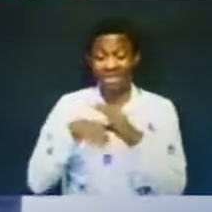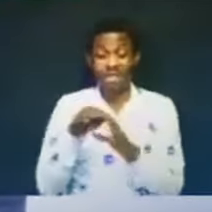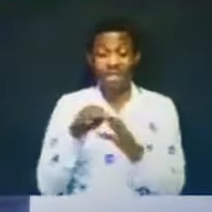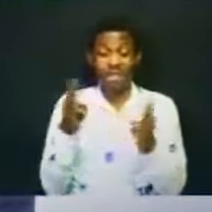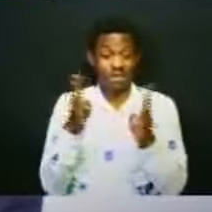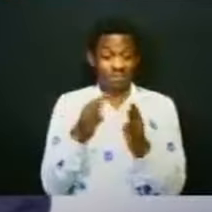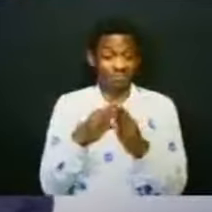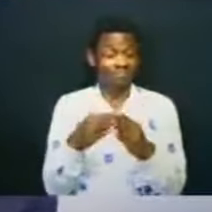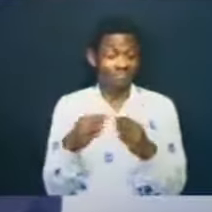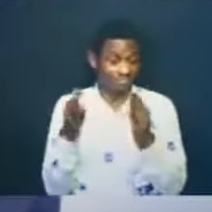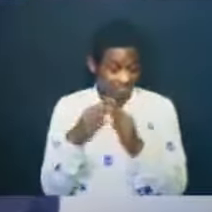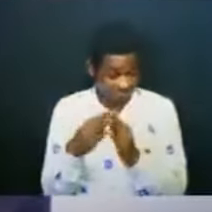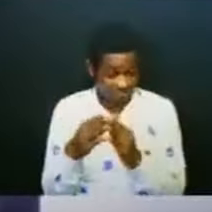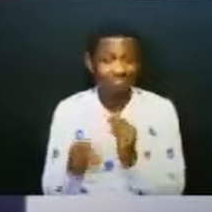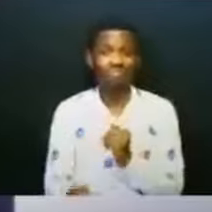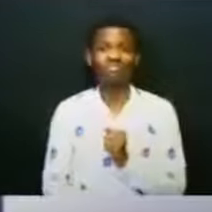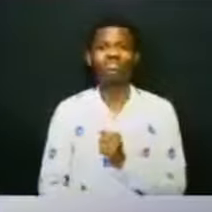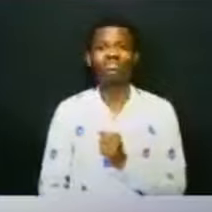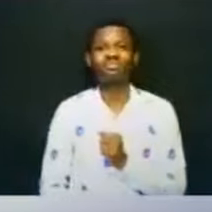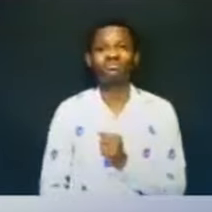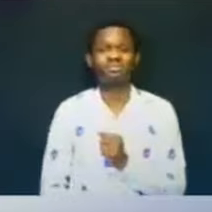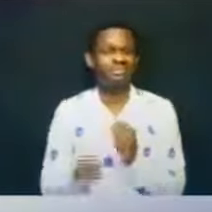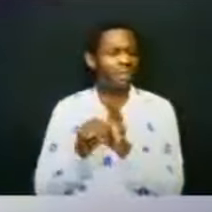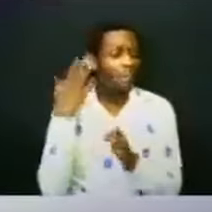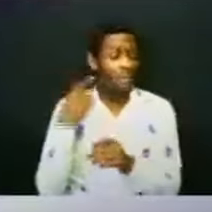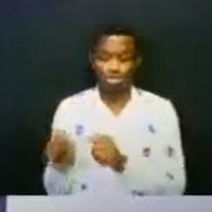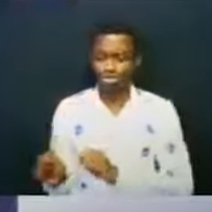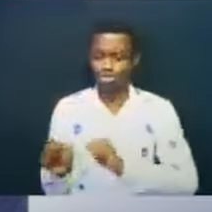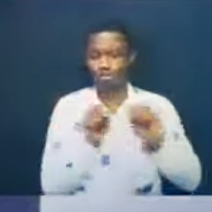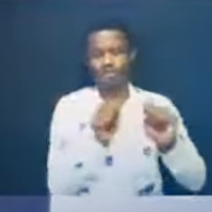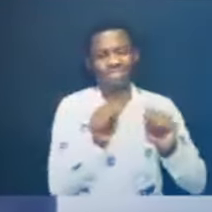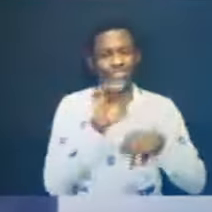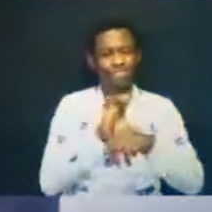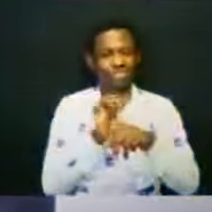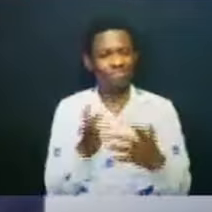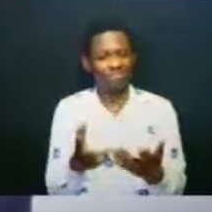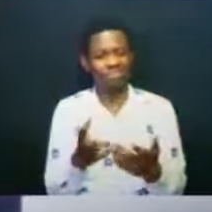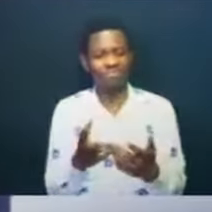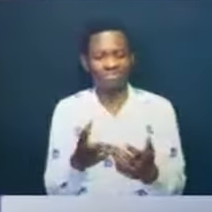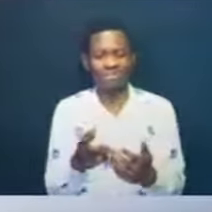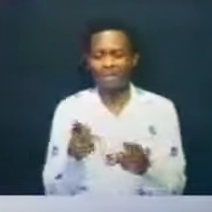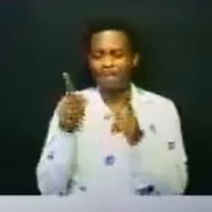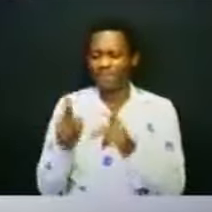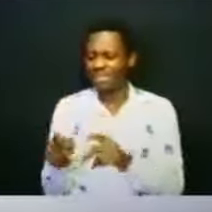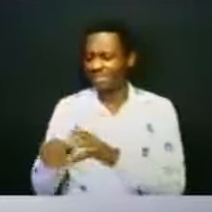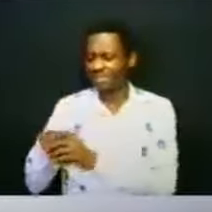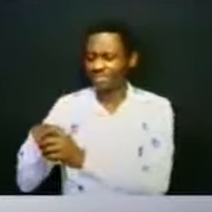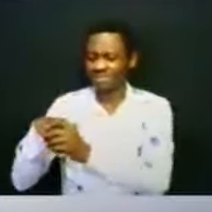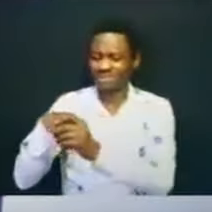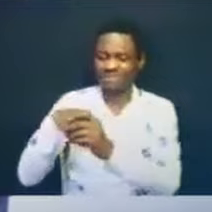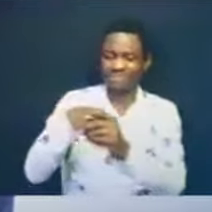meetings. Or transfer somewhere, and this fellow who was taking me to the meeting, my first